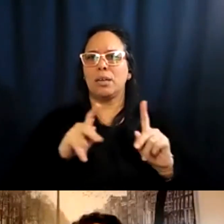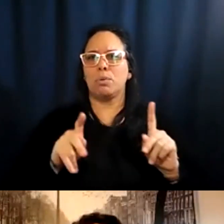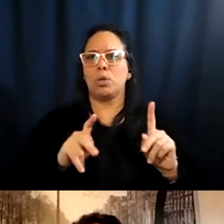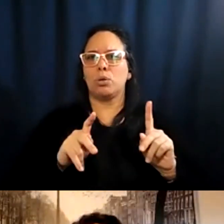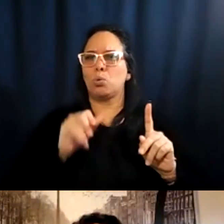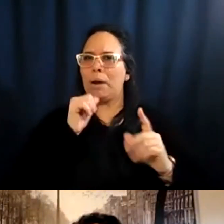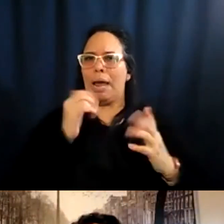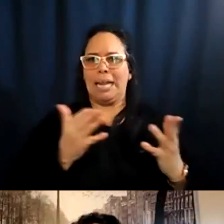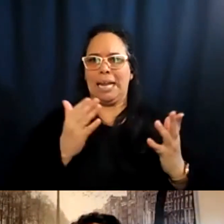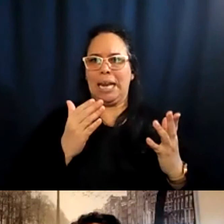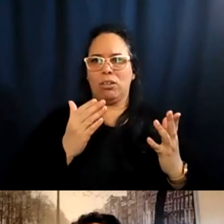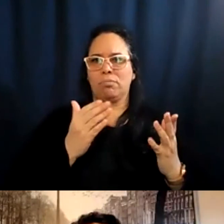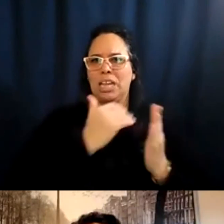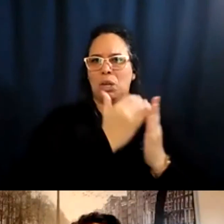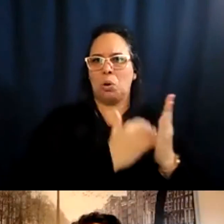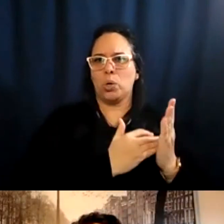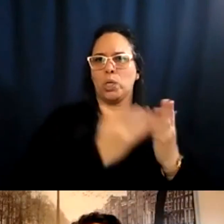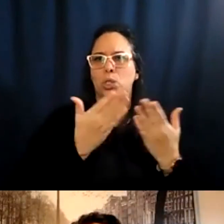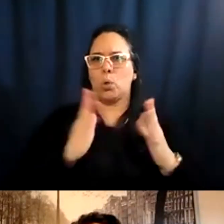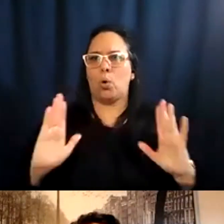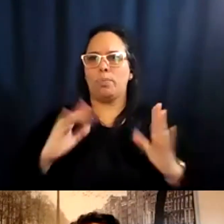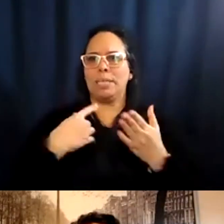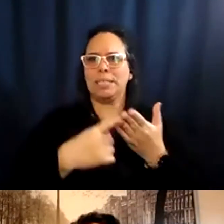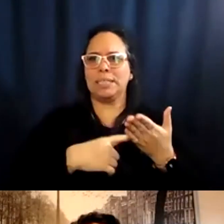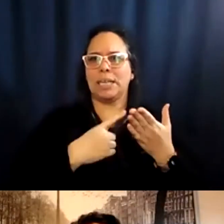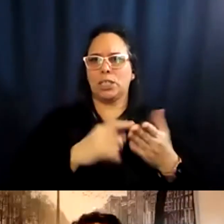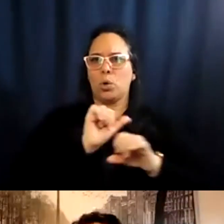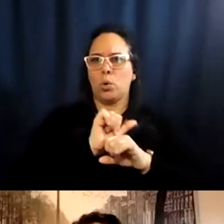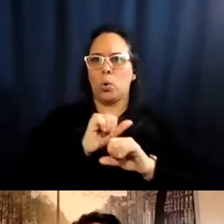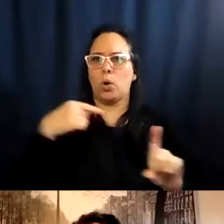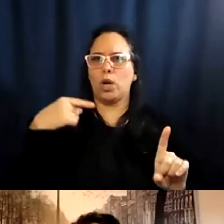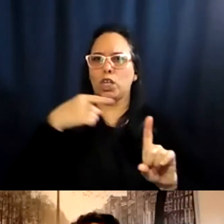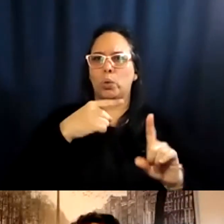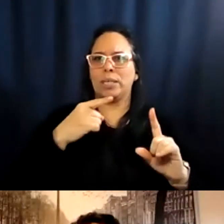to openly discuss and work towards fixing implicit biases and